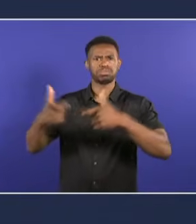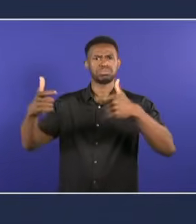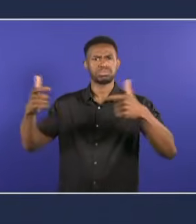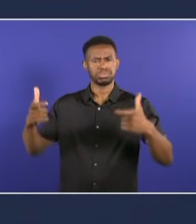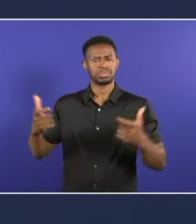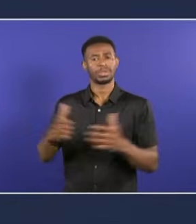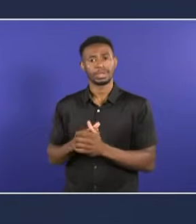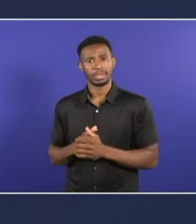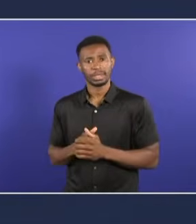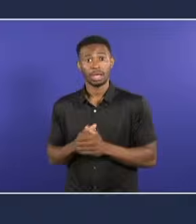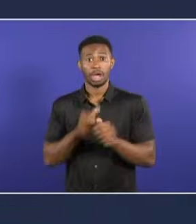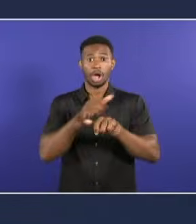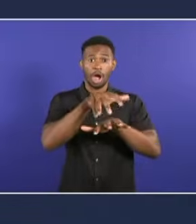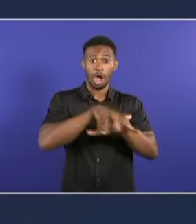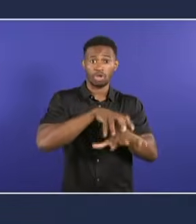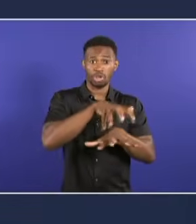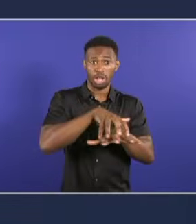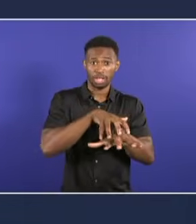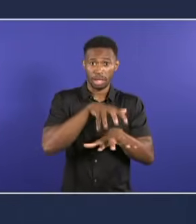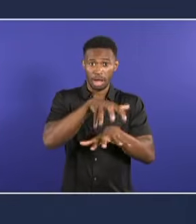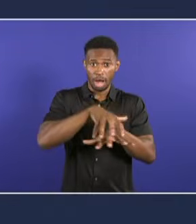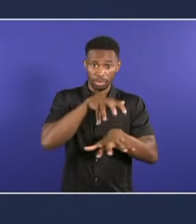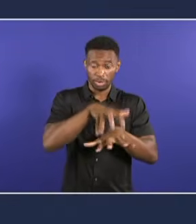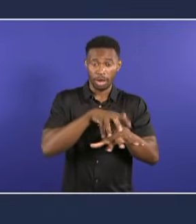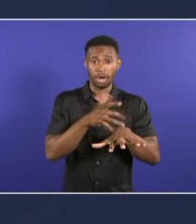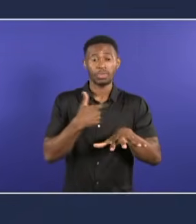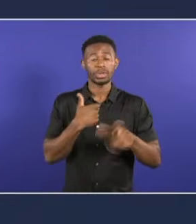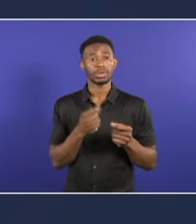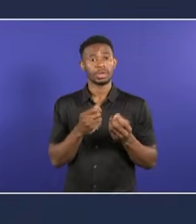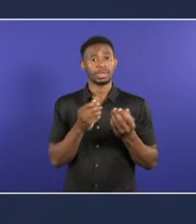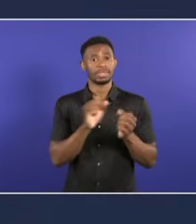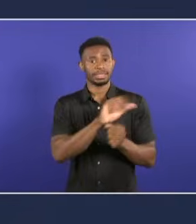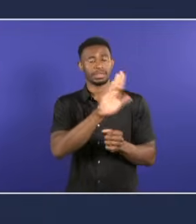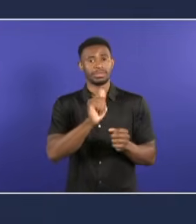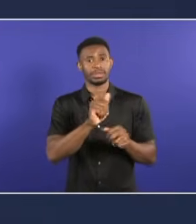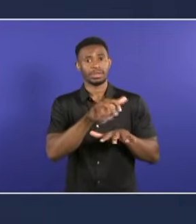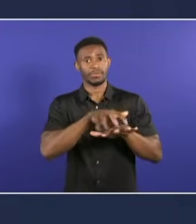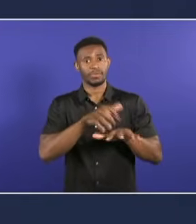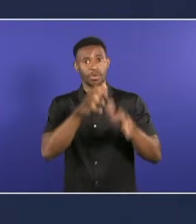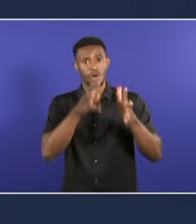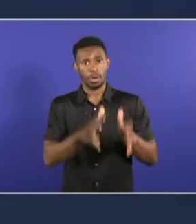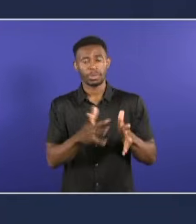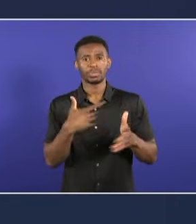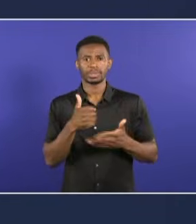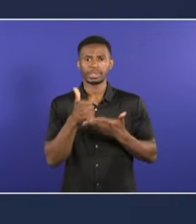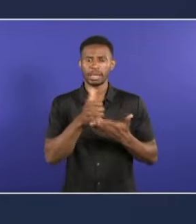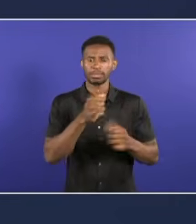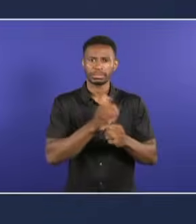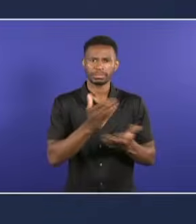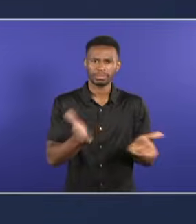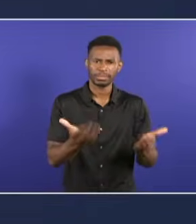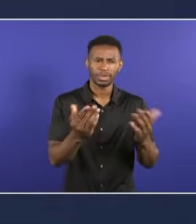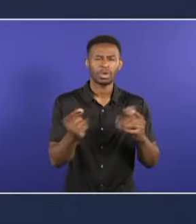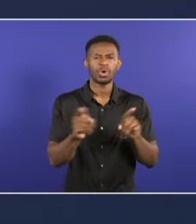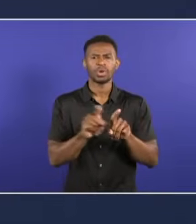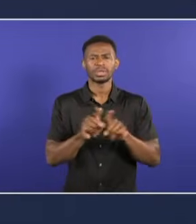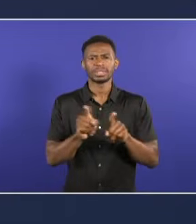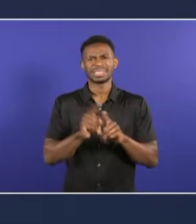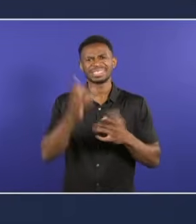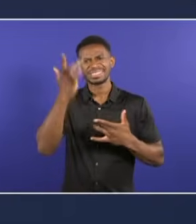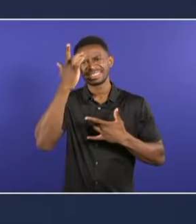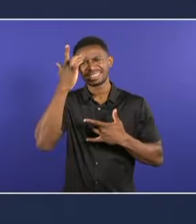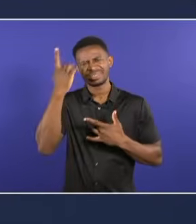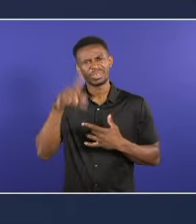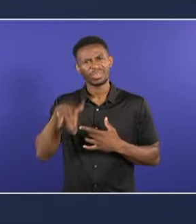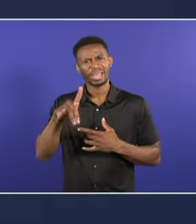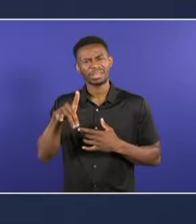In agriculture, we are championing South Africa's farmers, and we're fighting the scourge of foot and mouth disease, and we are